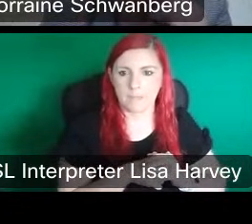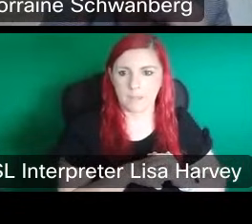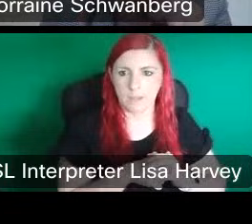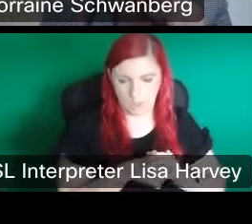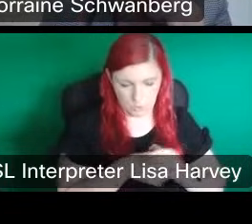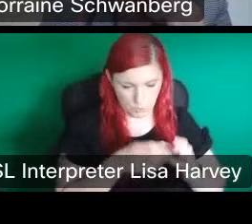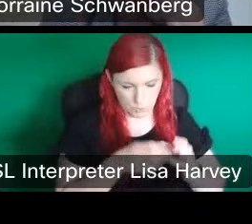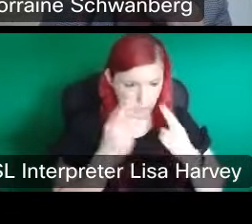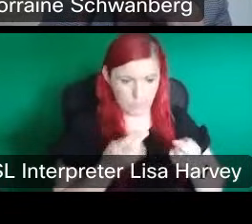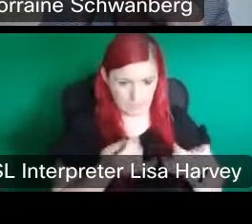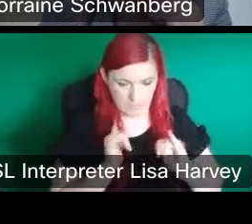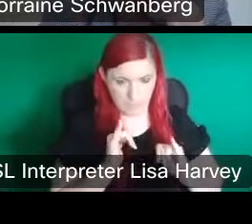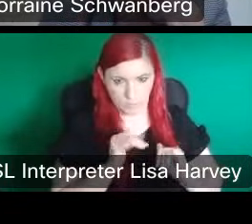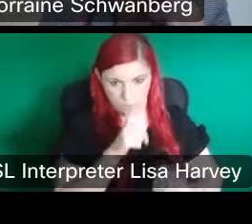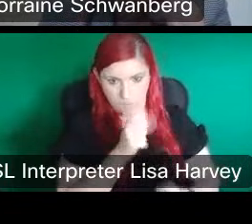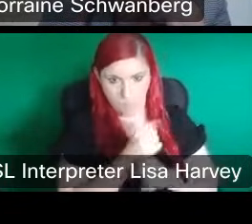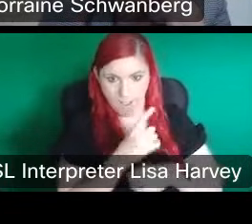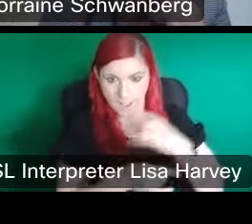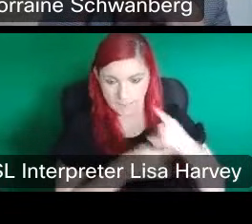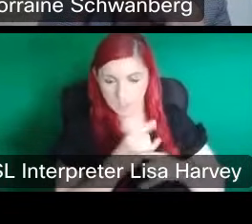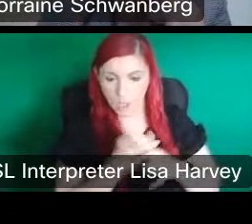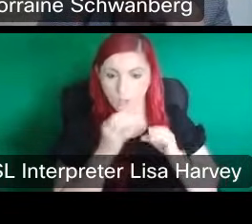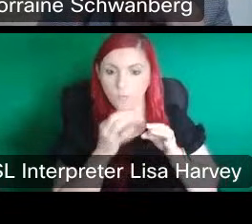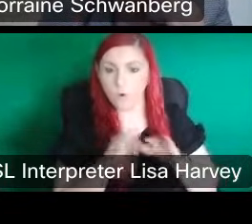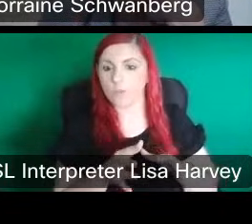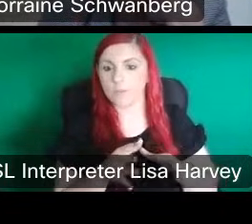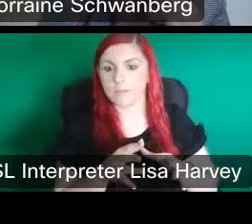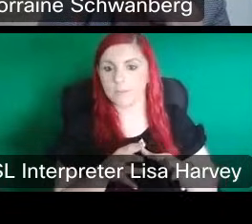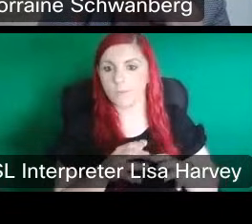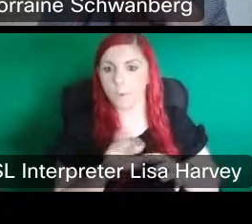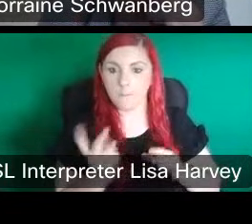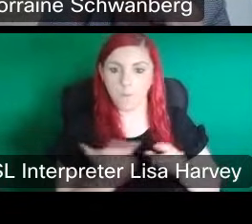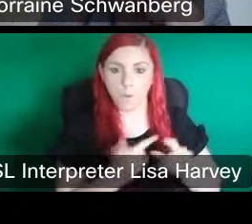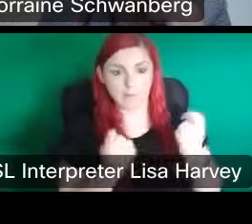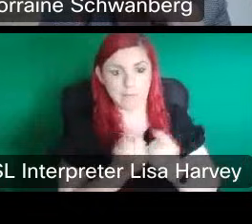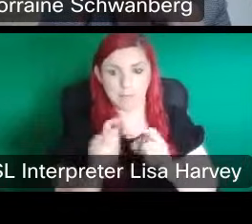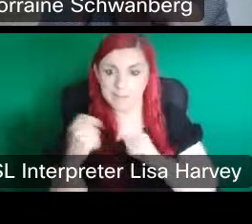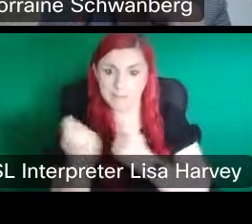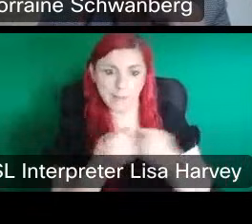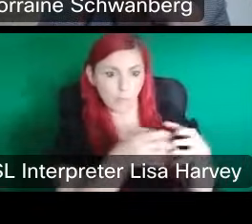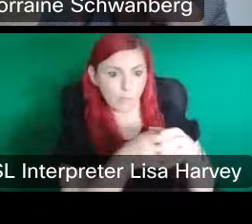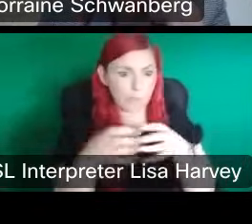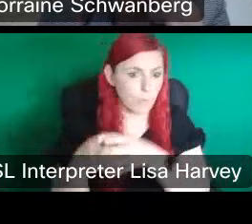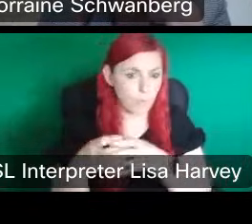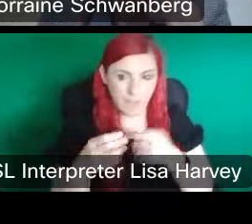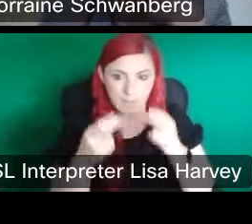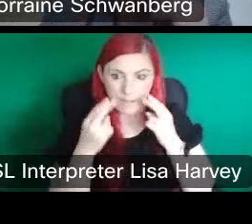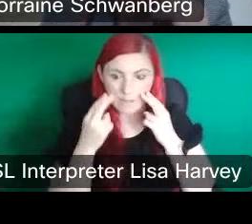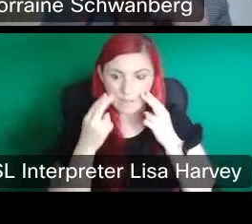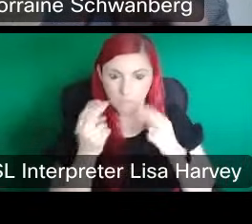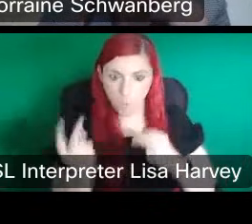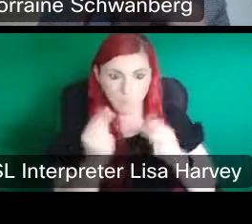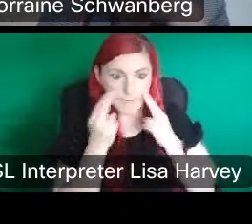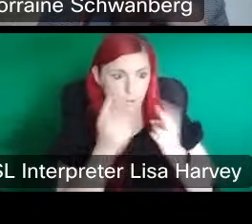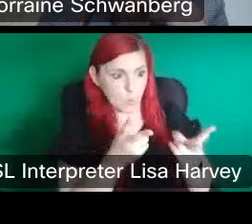again, obviously, it gives both teams and parties the opportunity to hear from the patient and their family as well, so that they